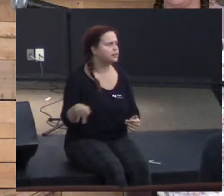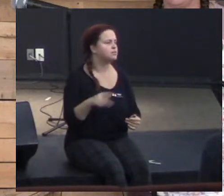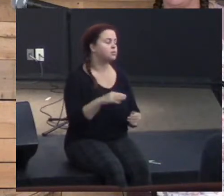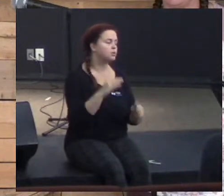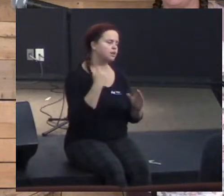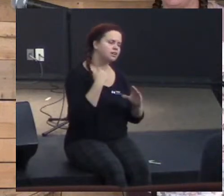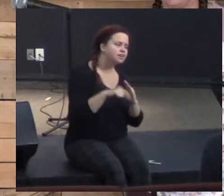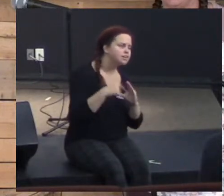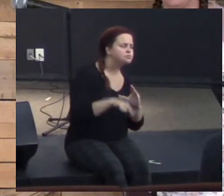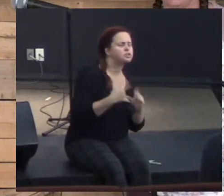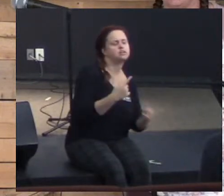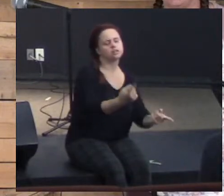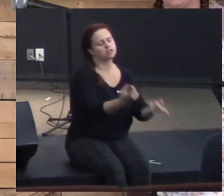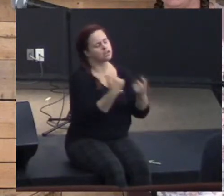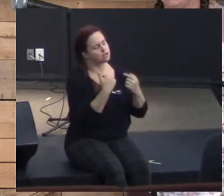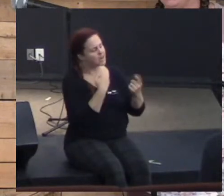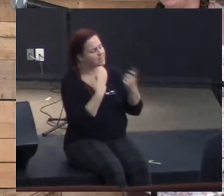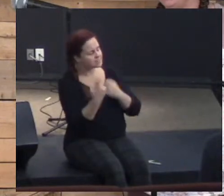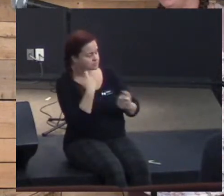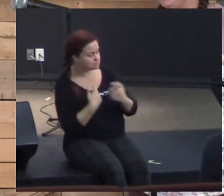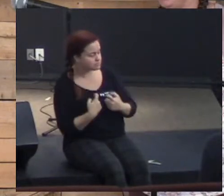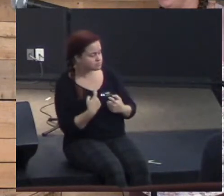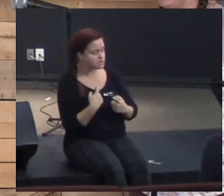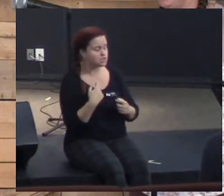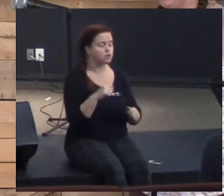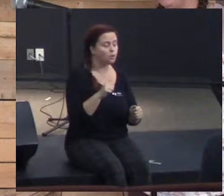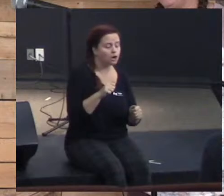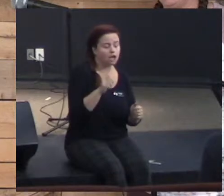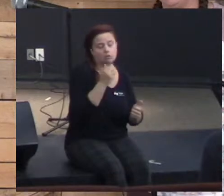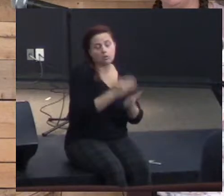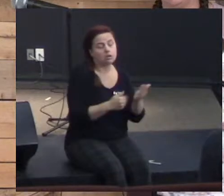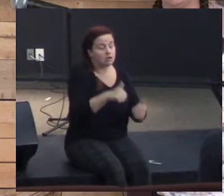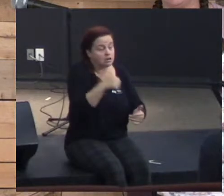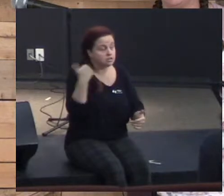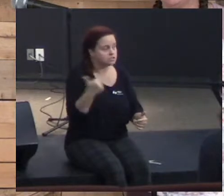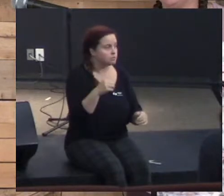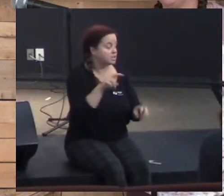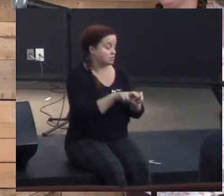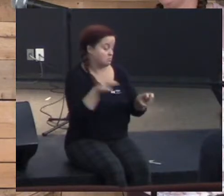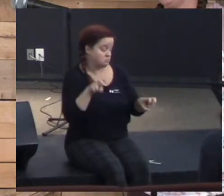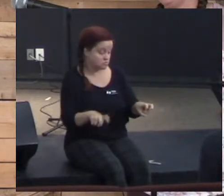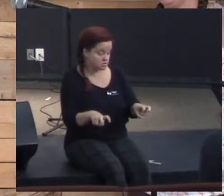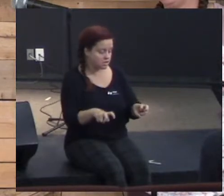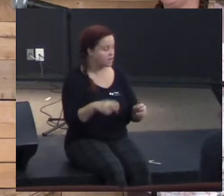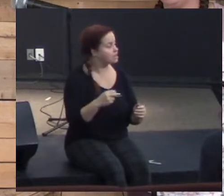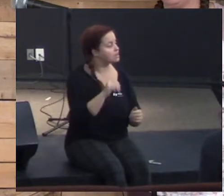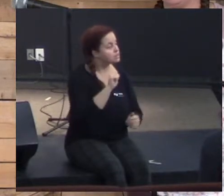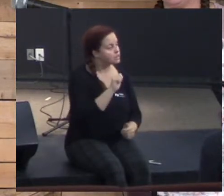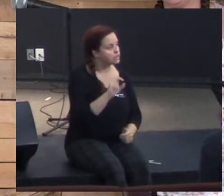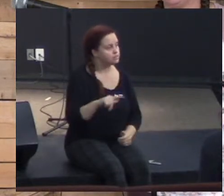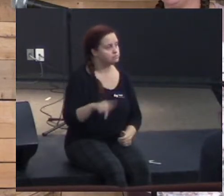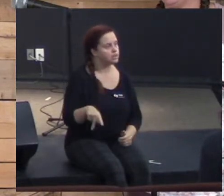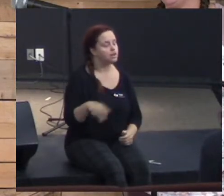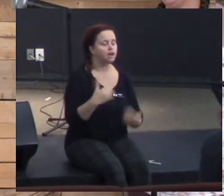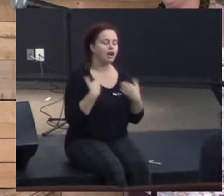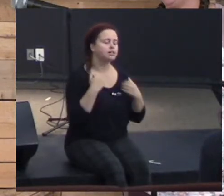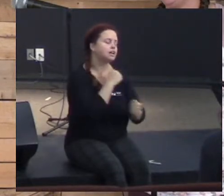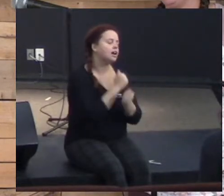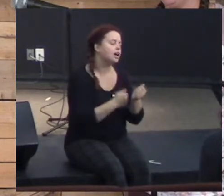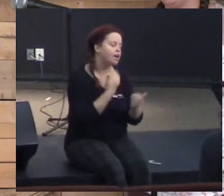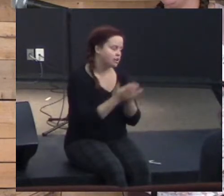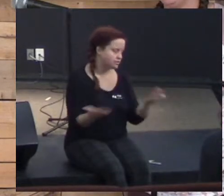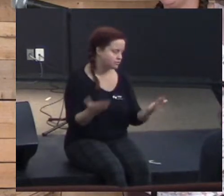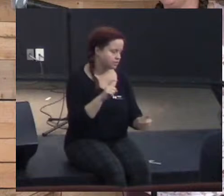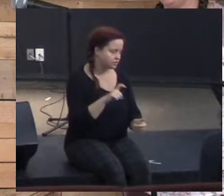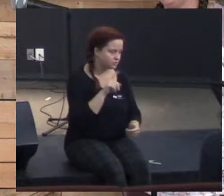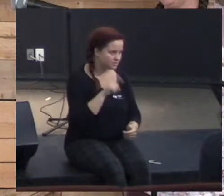and ask me about it, ask somebody sitting around you, because we do have a church app that has all of these on there, so you can follow along with me. Or